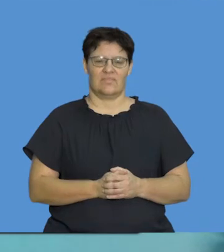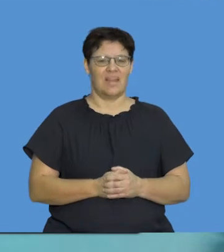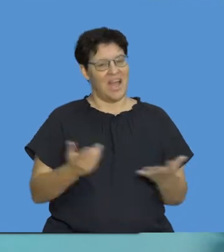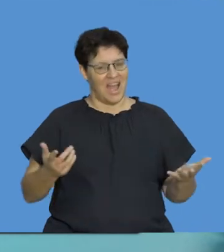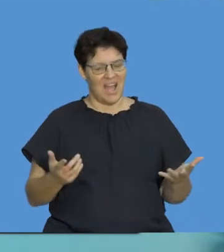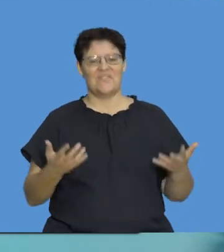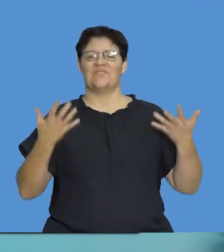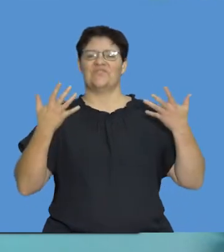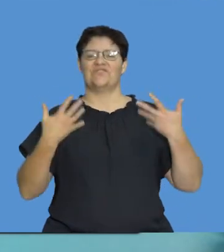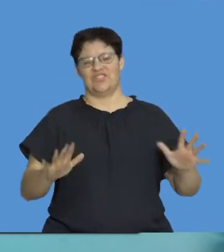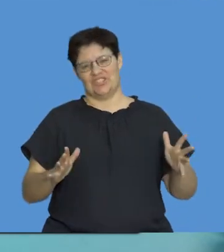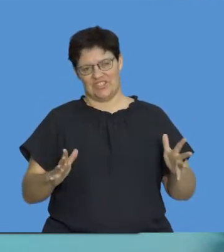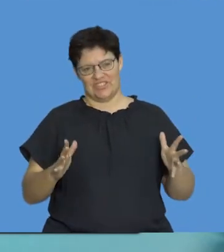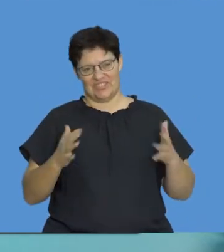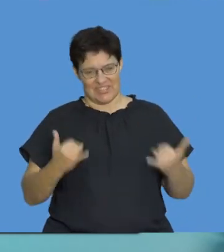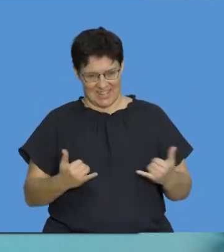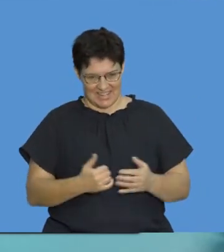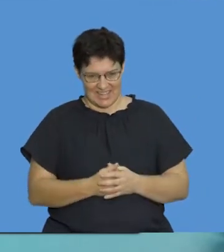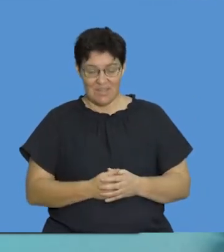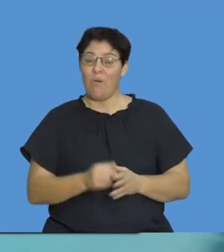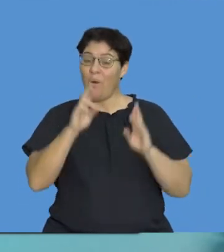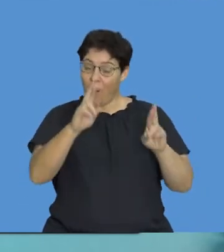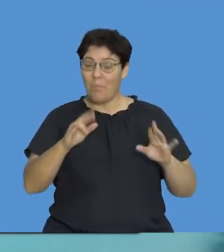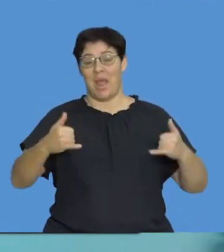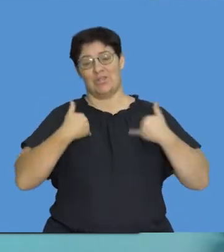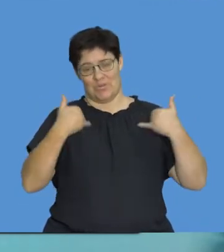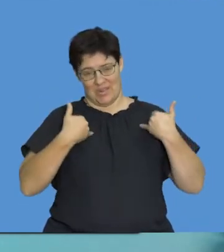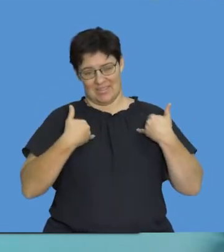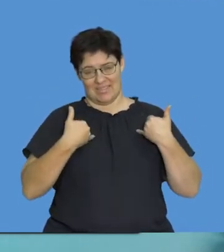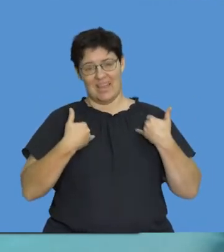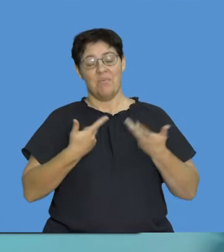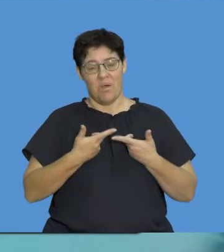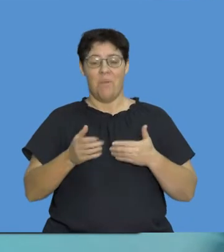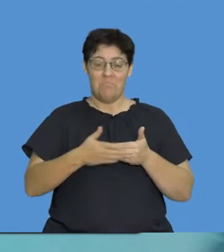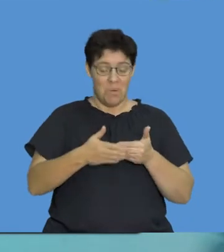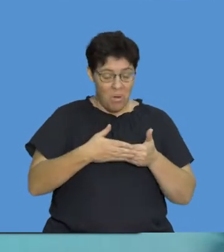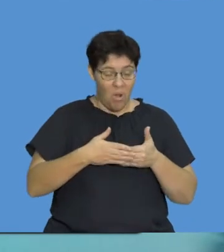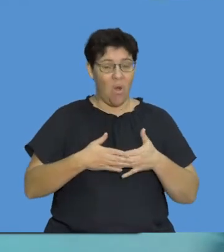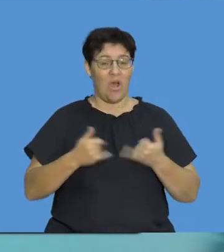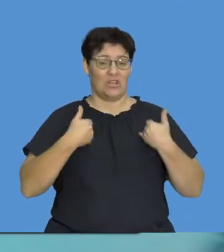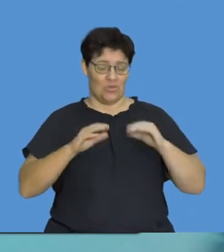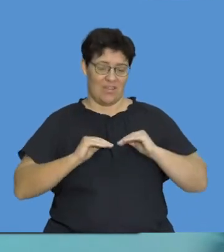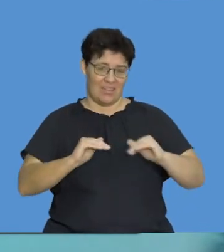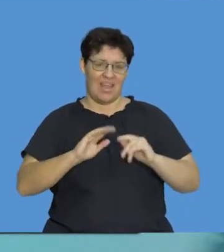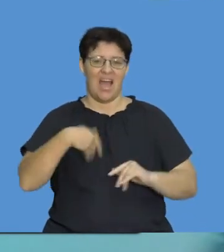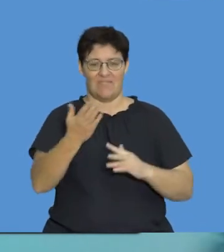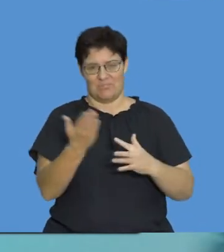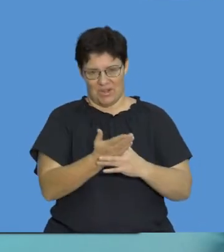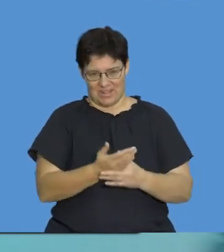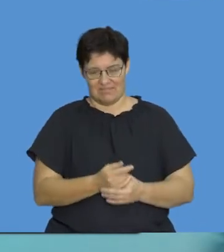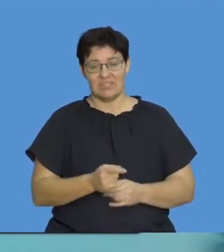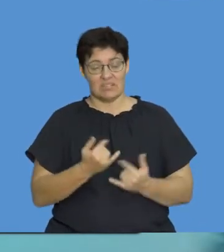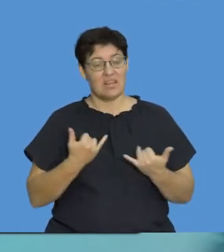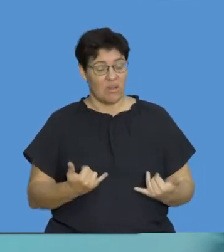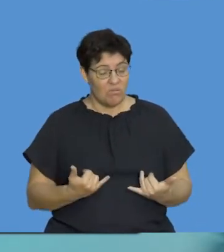That's it from me, guys. I hope you've been having a blast, and you are still going to have some more blast after the ad break. Let's just quickly take an ad